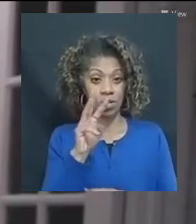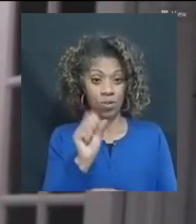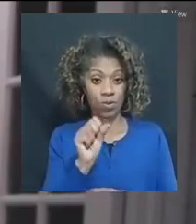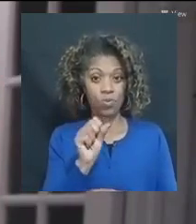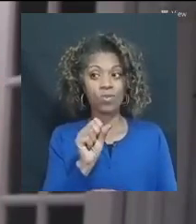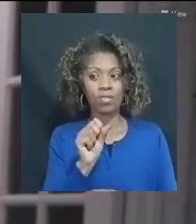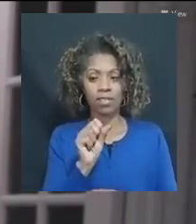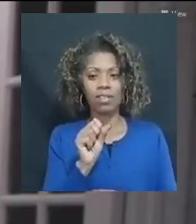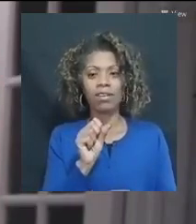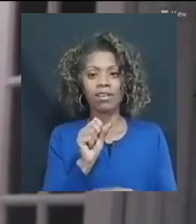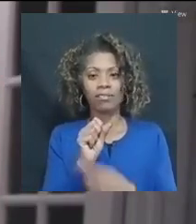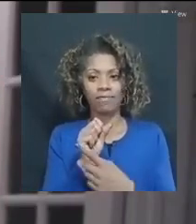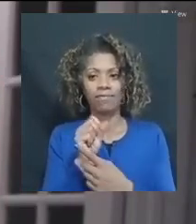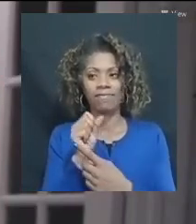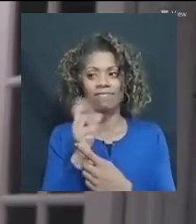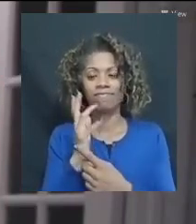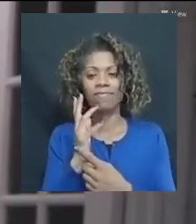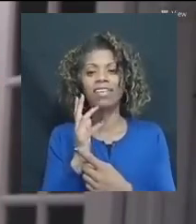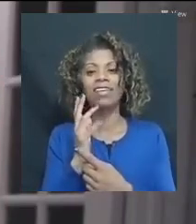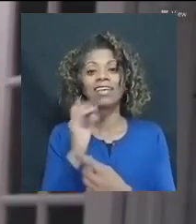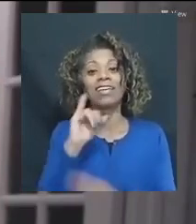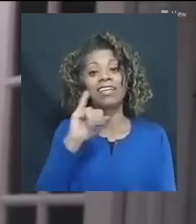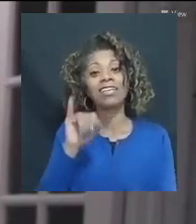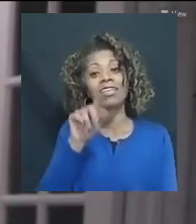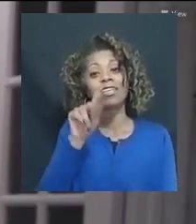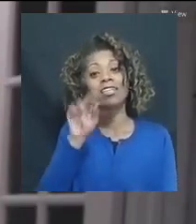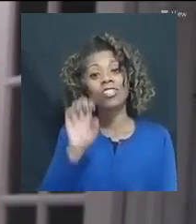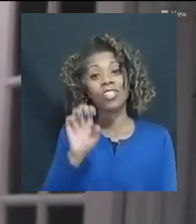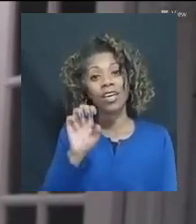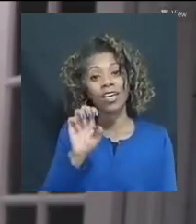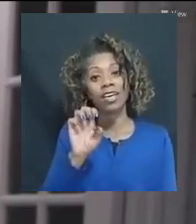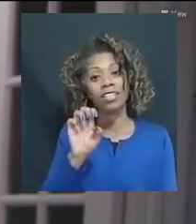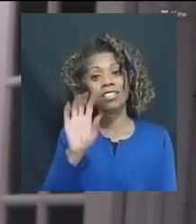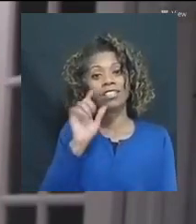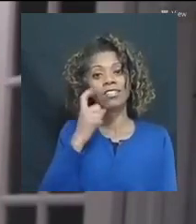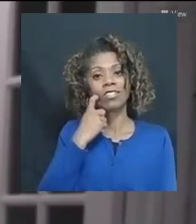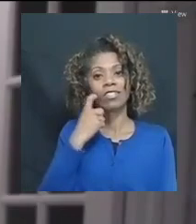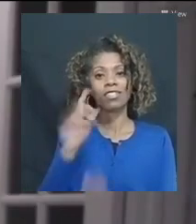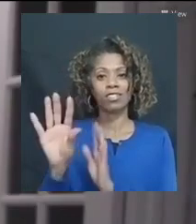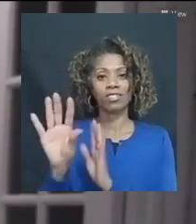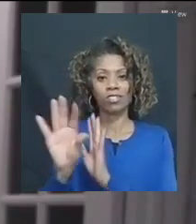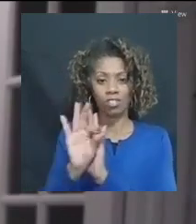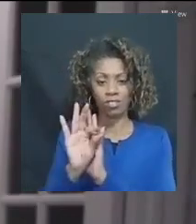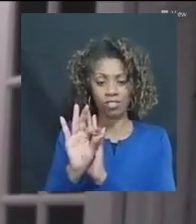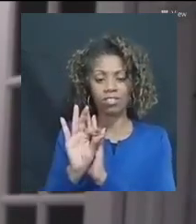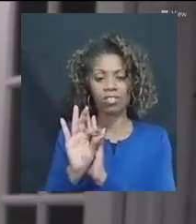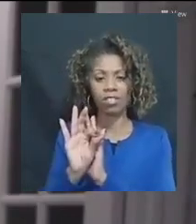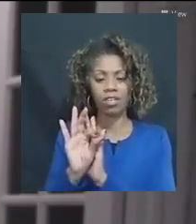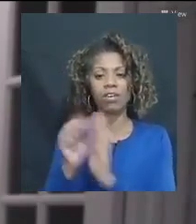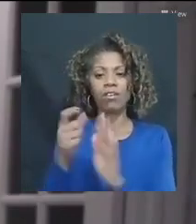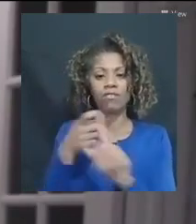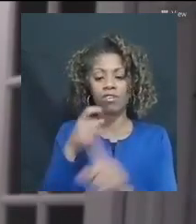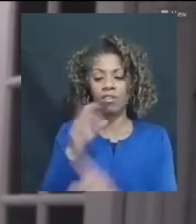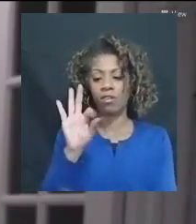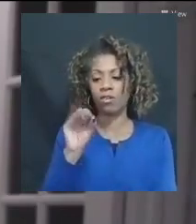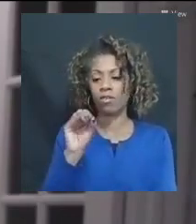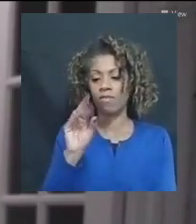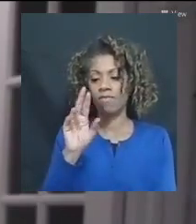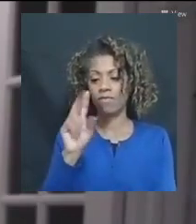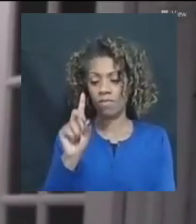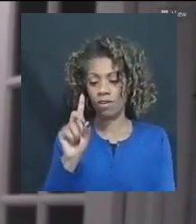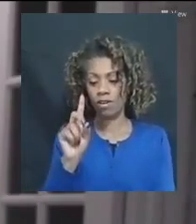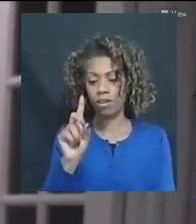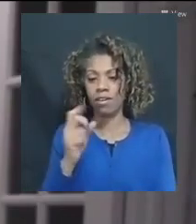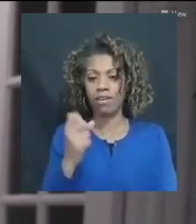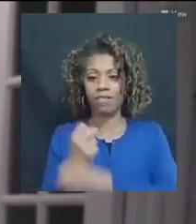is being joined by Erica Pelletreau, our new Vice Chair. Erica comes in from the Ford Foundation. We're also welcoming three new board members as